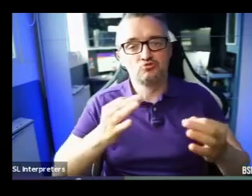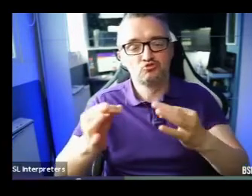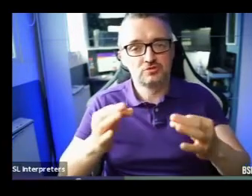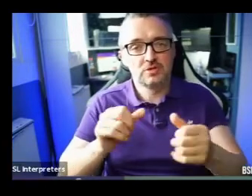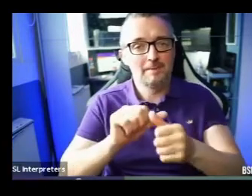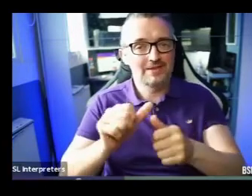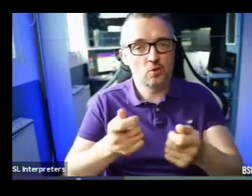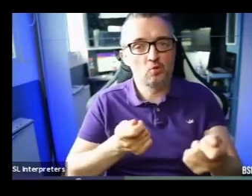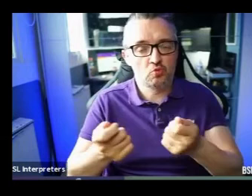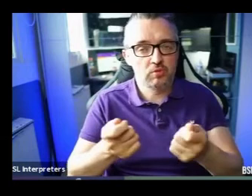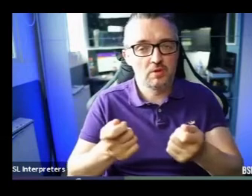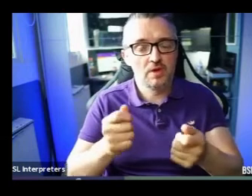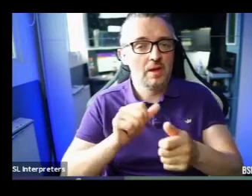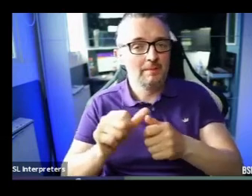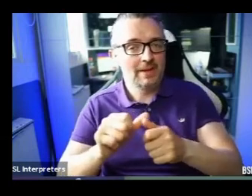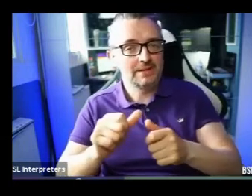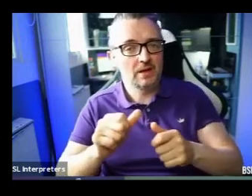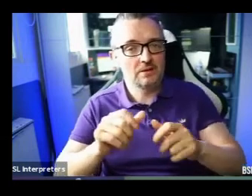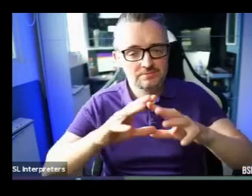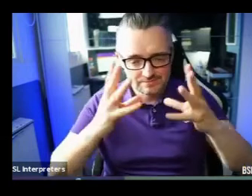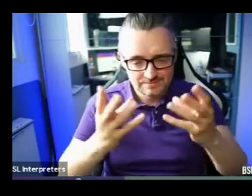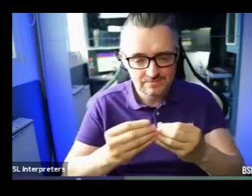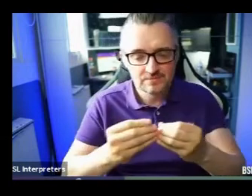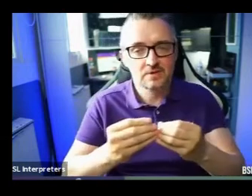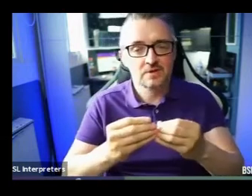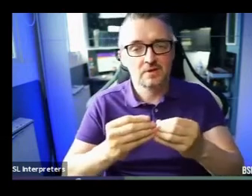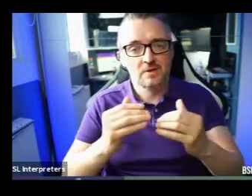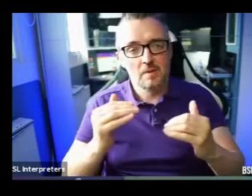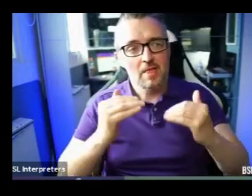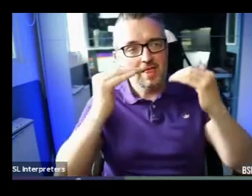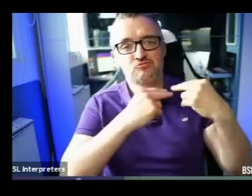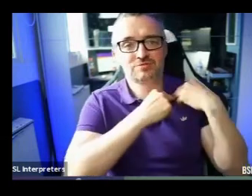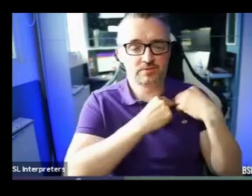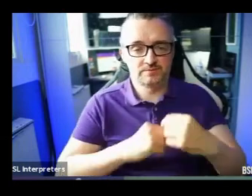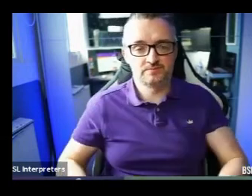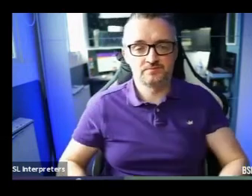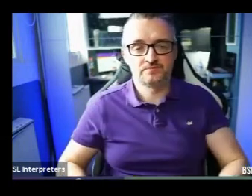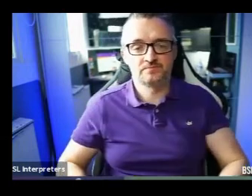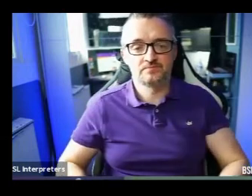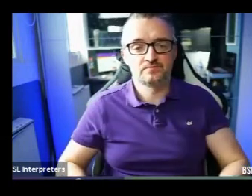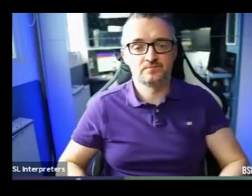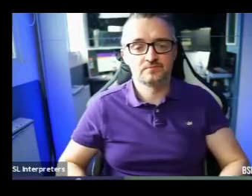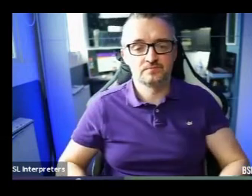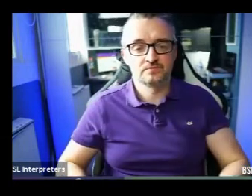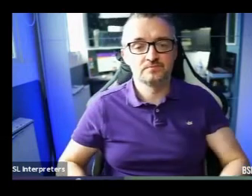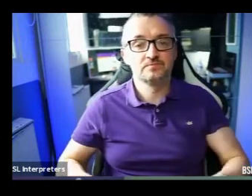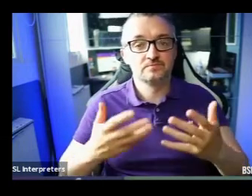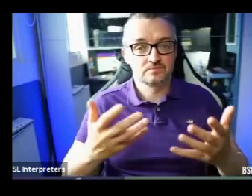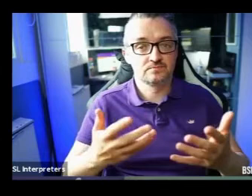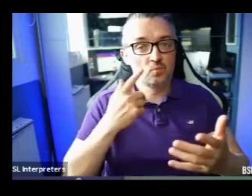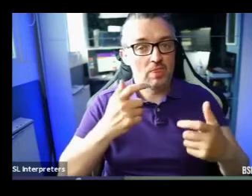more strategically better controlled, better shaped and higher level of accountability in terms of delivery.